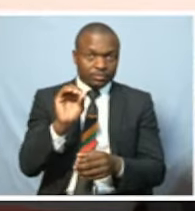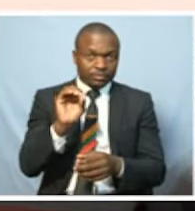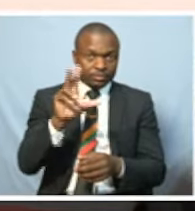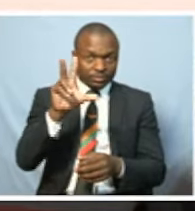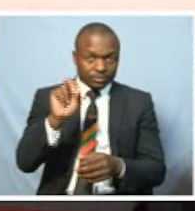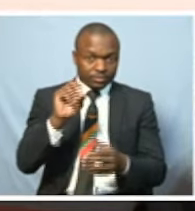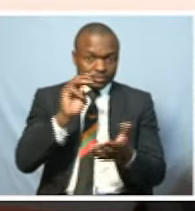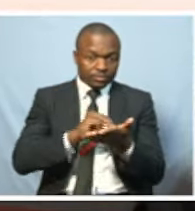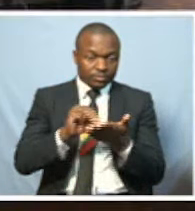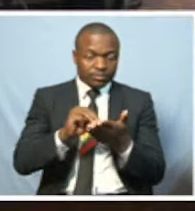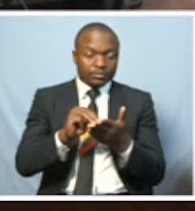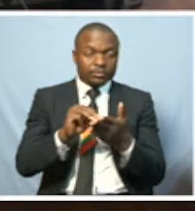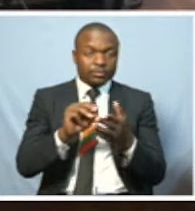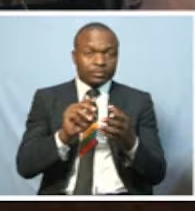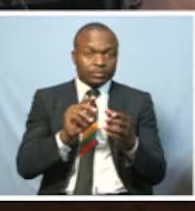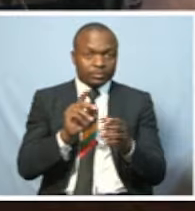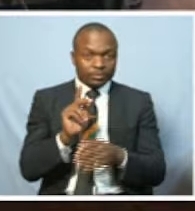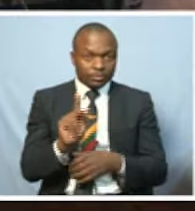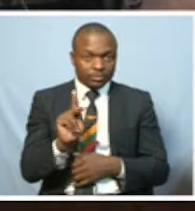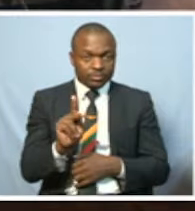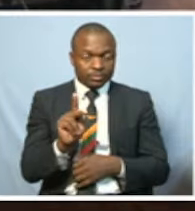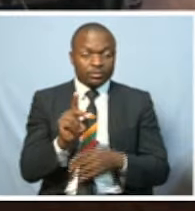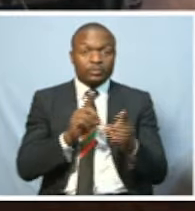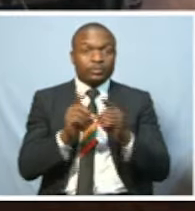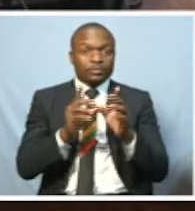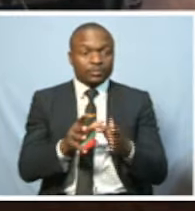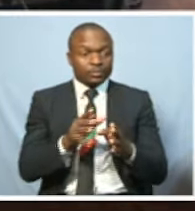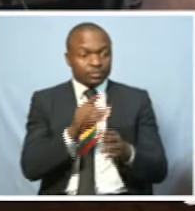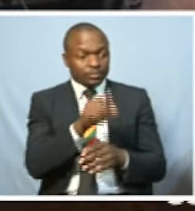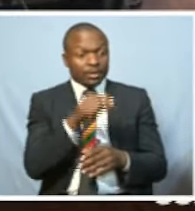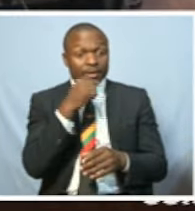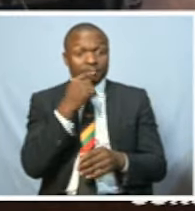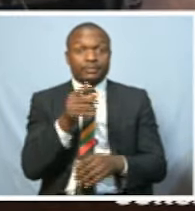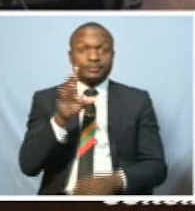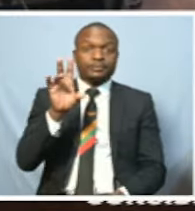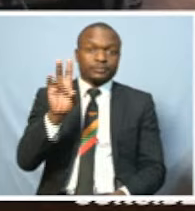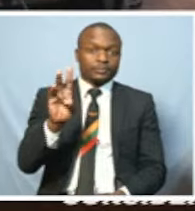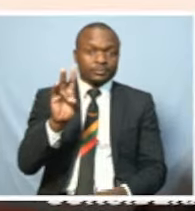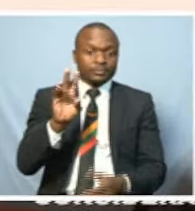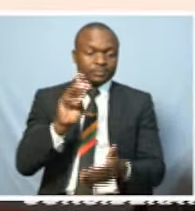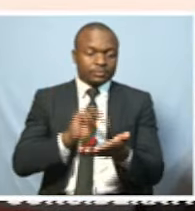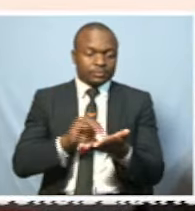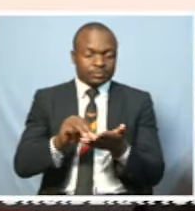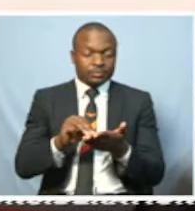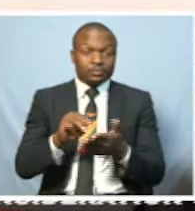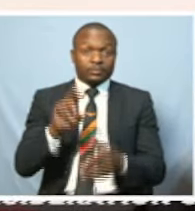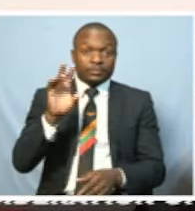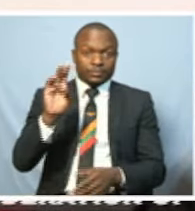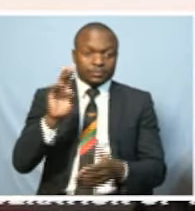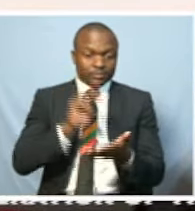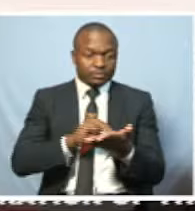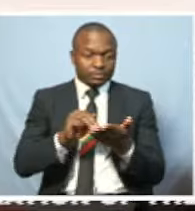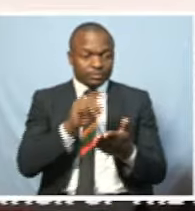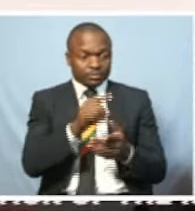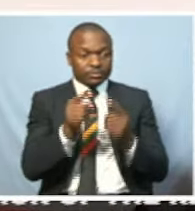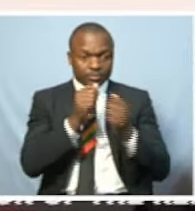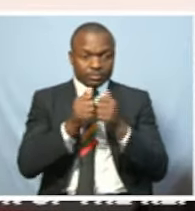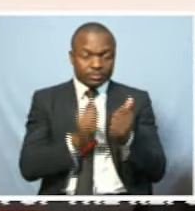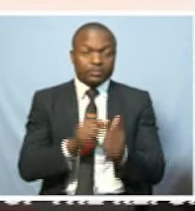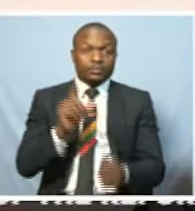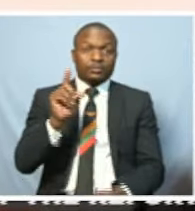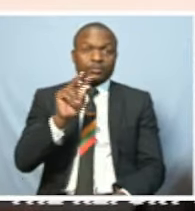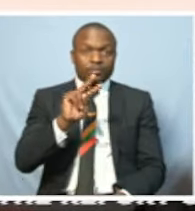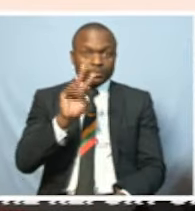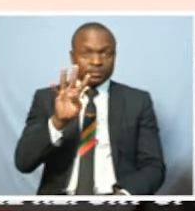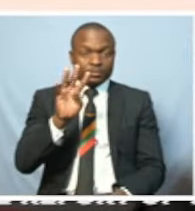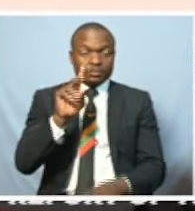Your director engineering said 7 million. So the 7 million he talked about were only for 2024 projects.